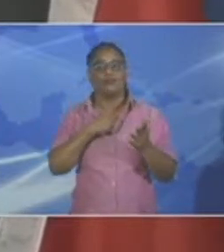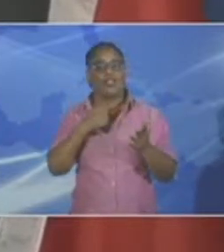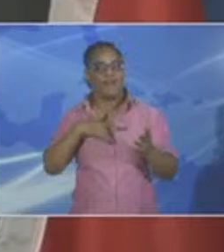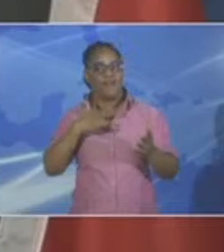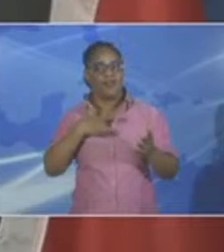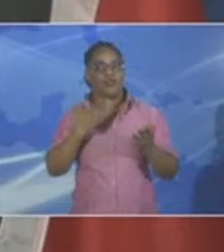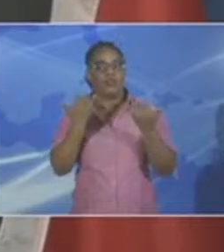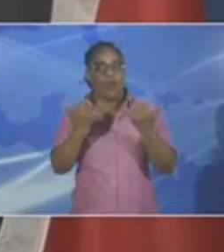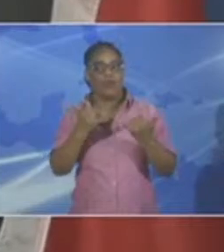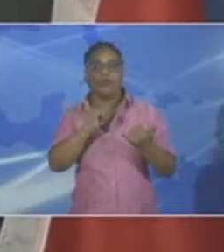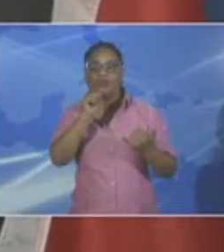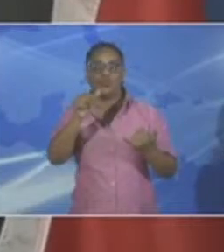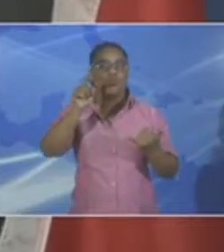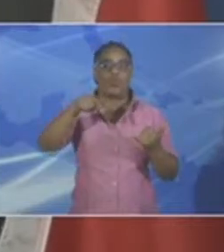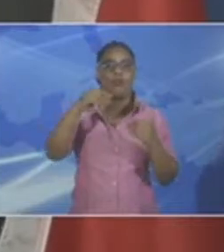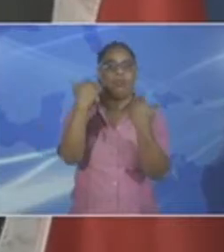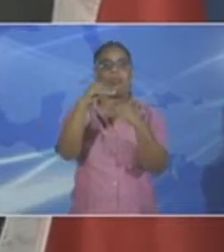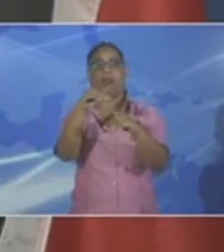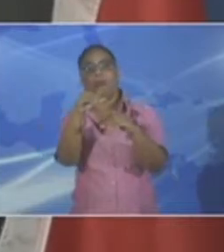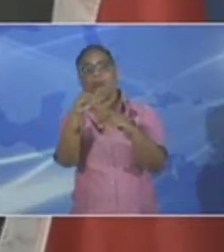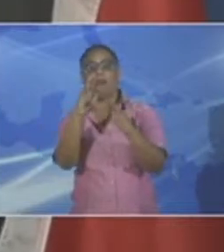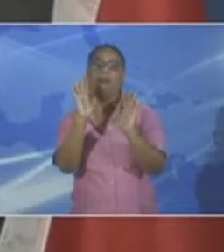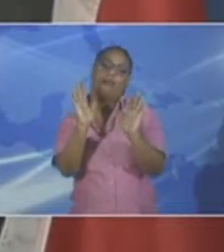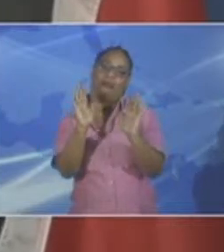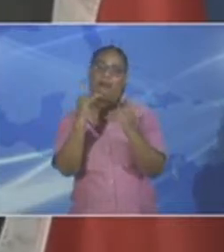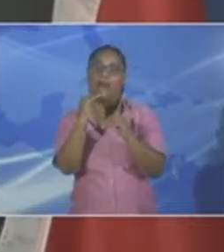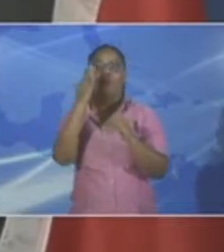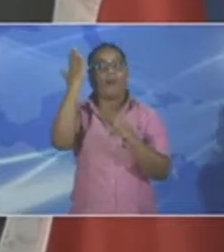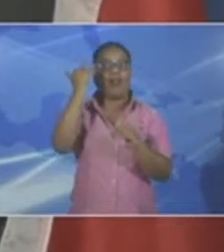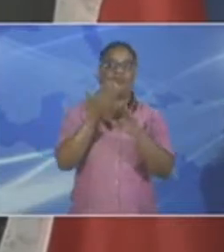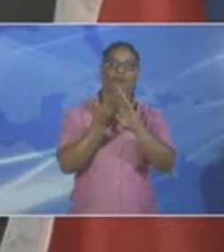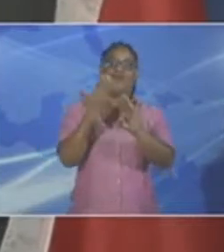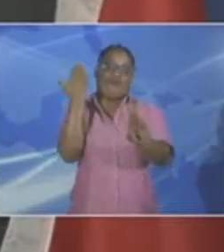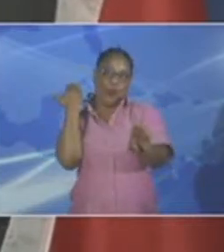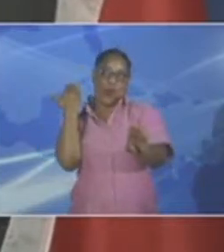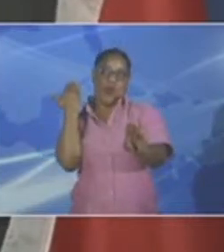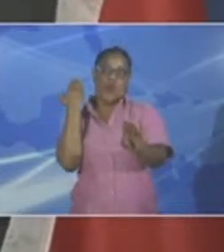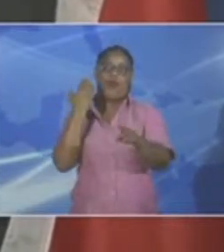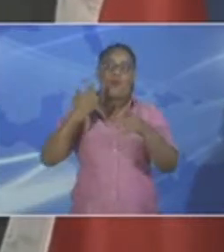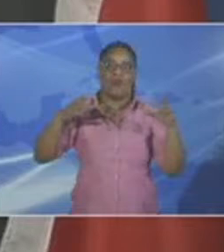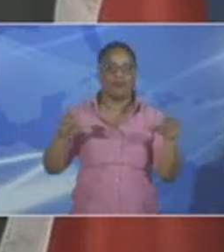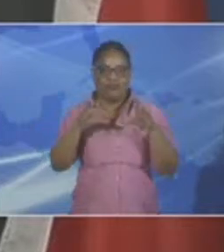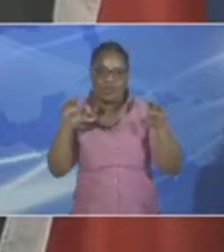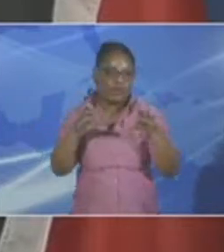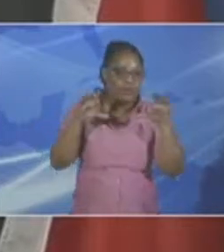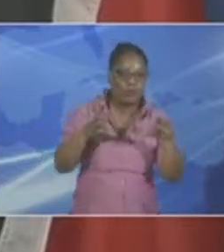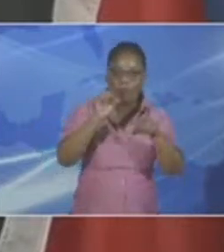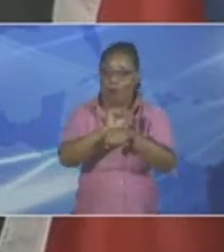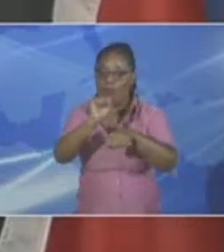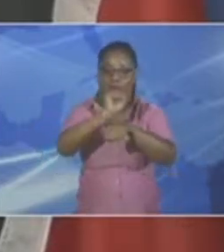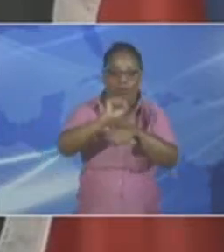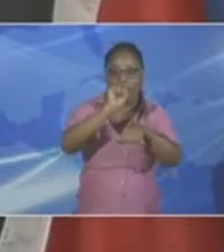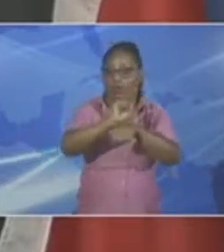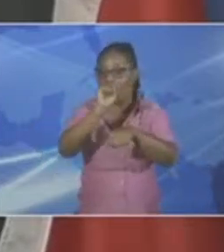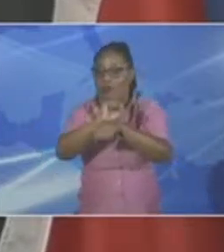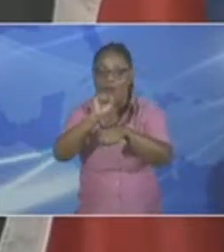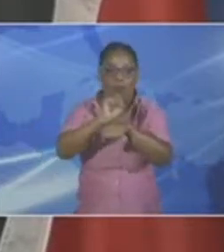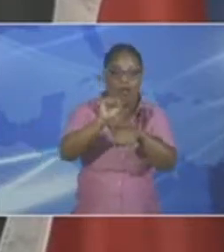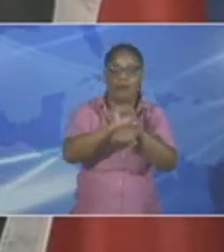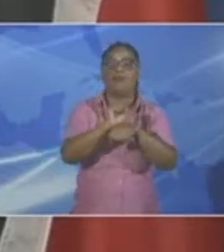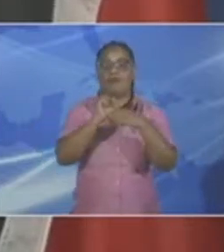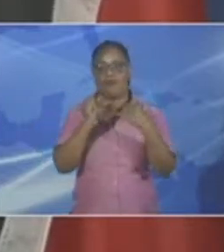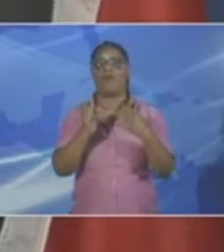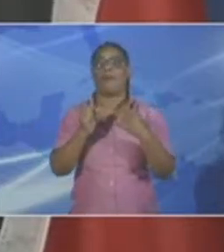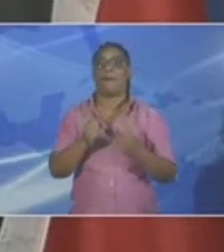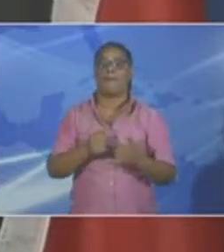by the actions that we took to respond when we were a different population and when the viral variant was